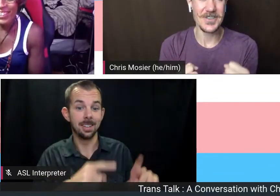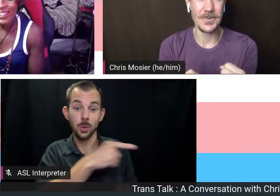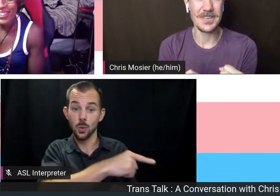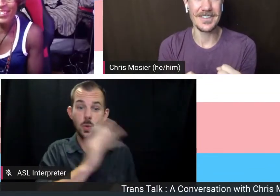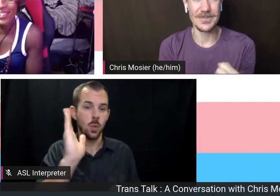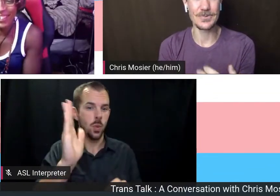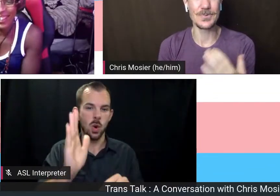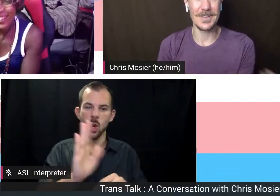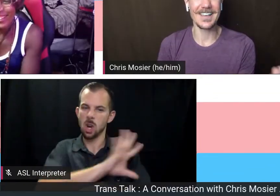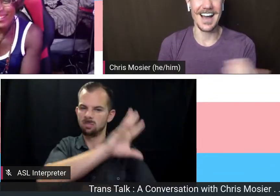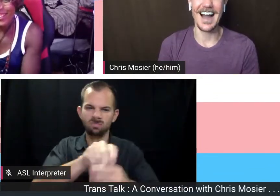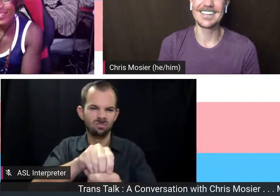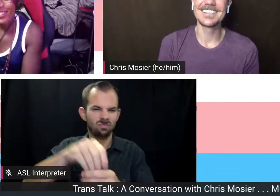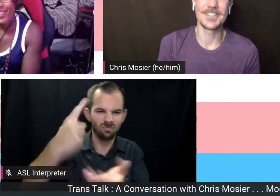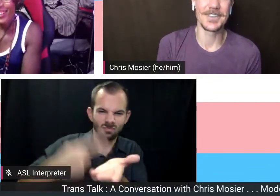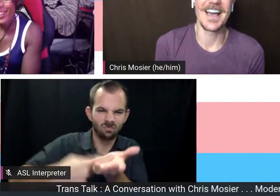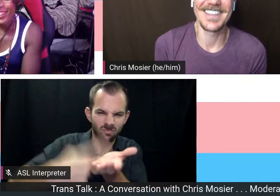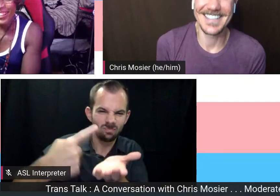and